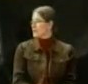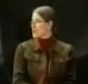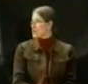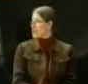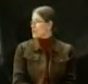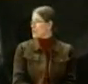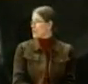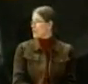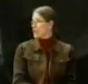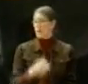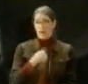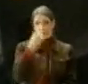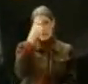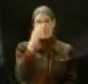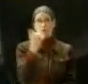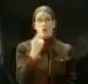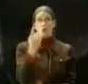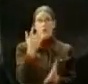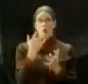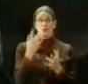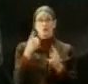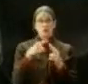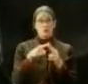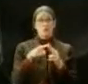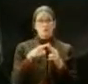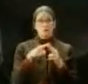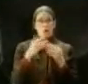I think if anyone wants to take their seat,